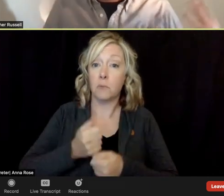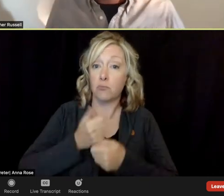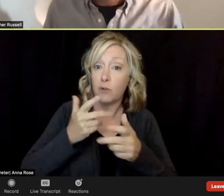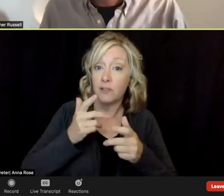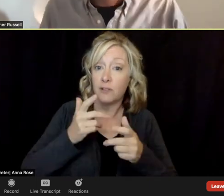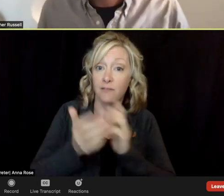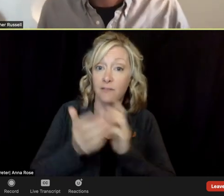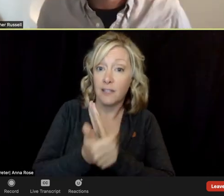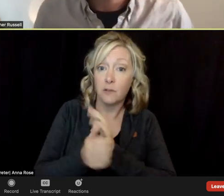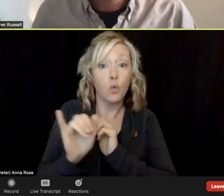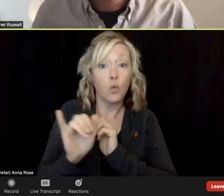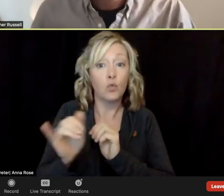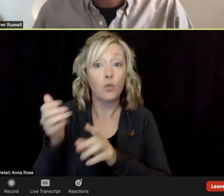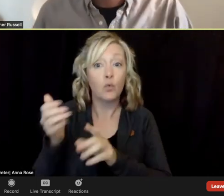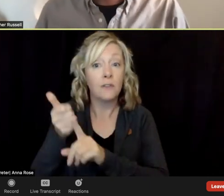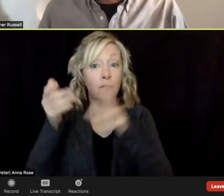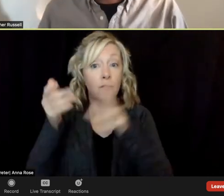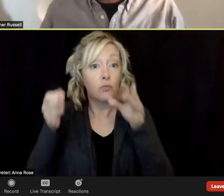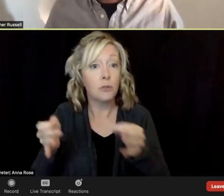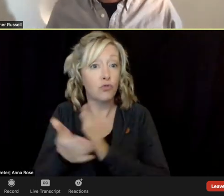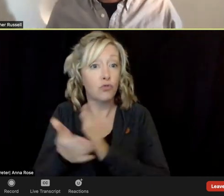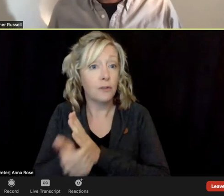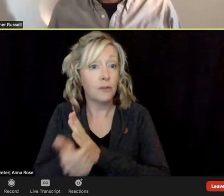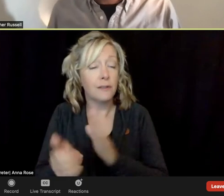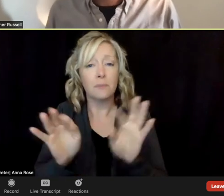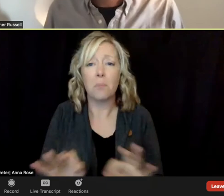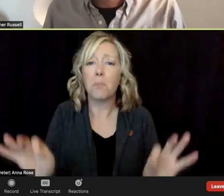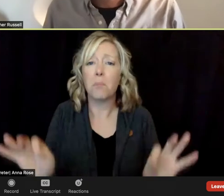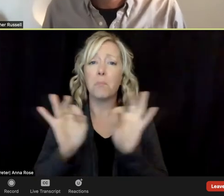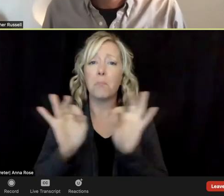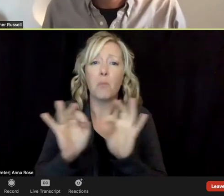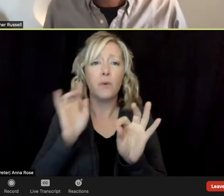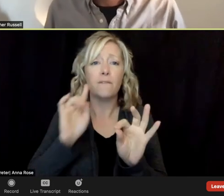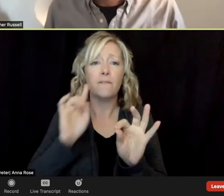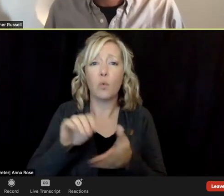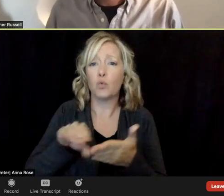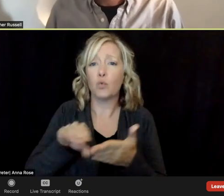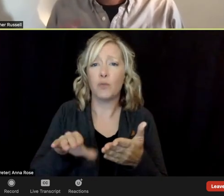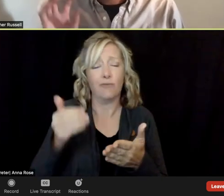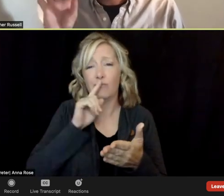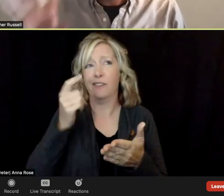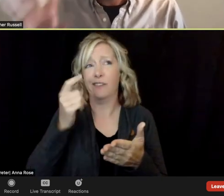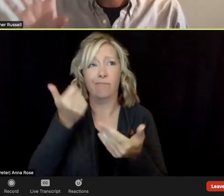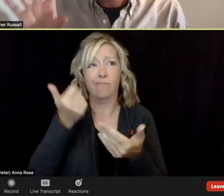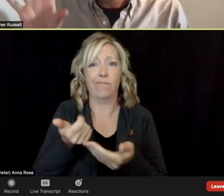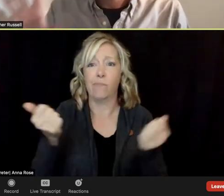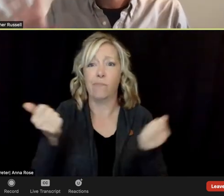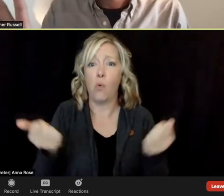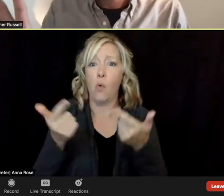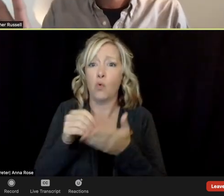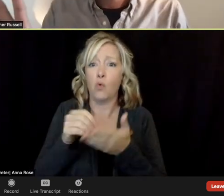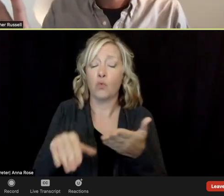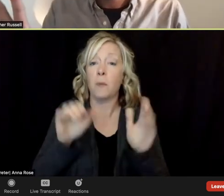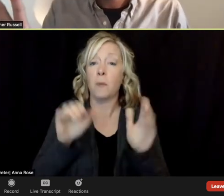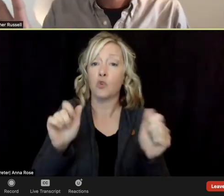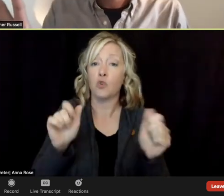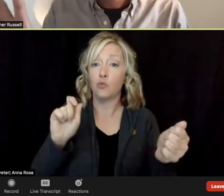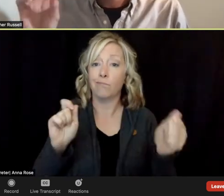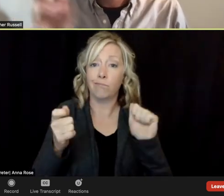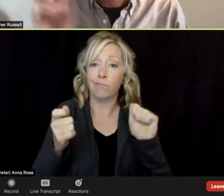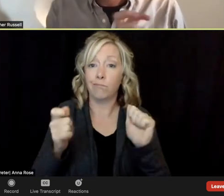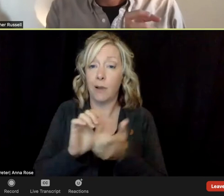sort of self-determination skills that are important for a student with any student? But could you adapt that to a student with